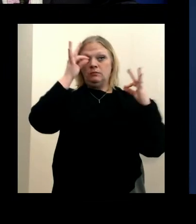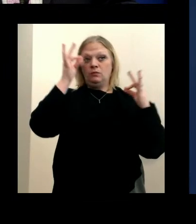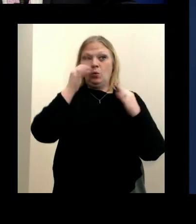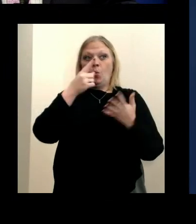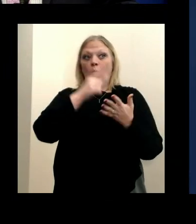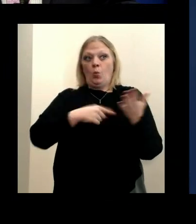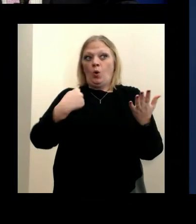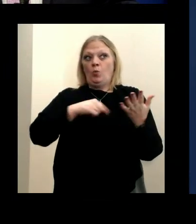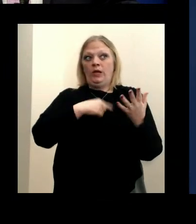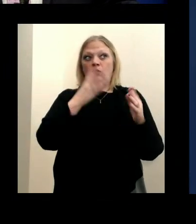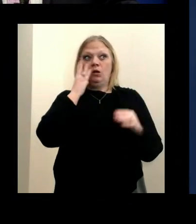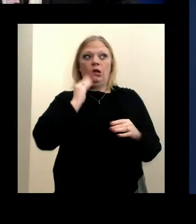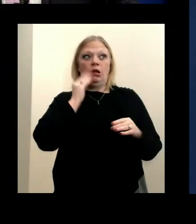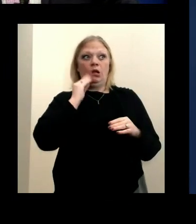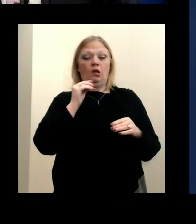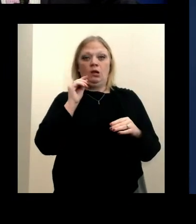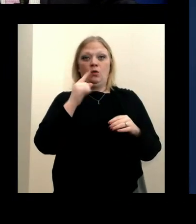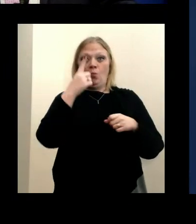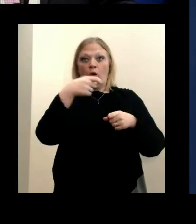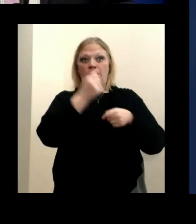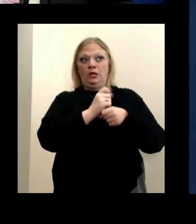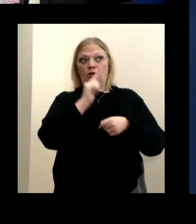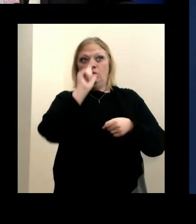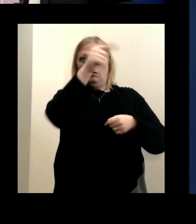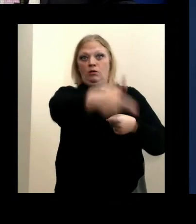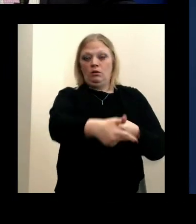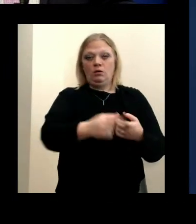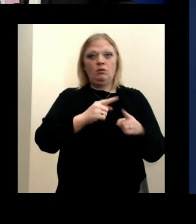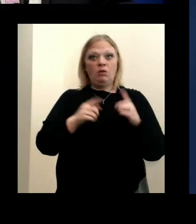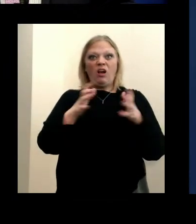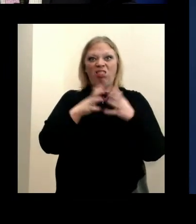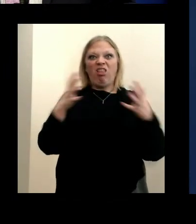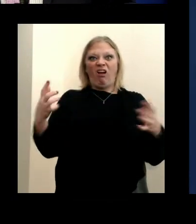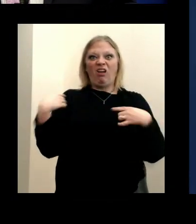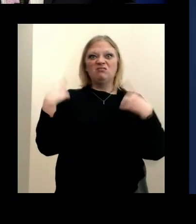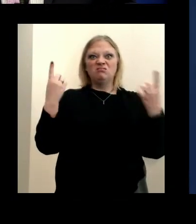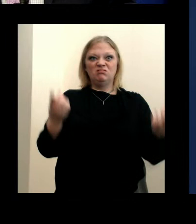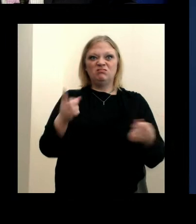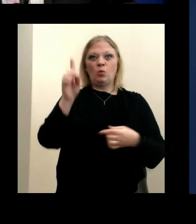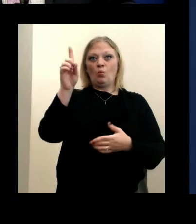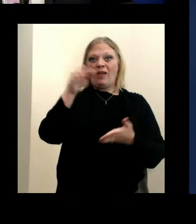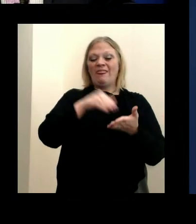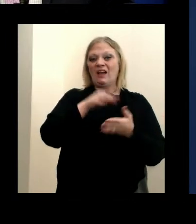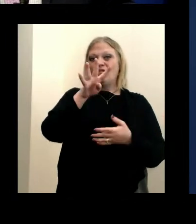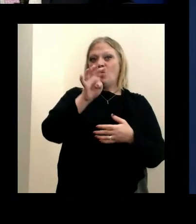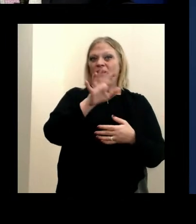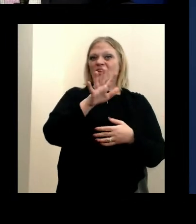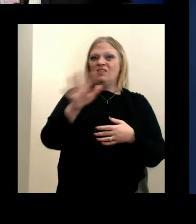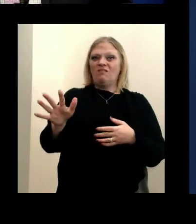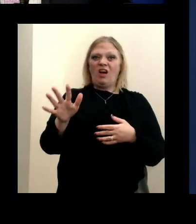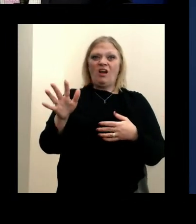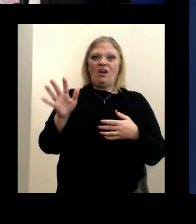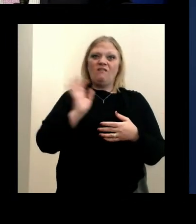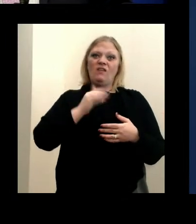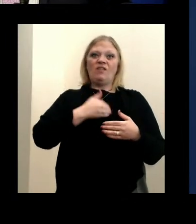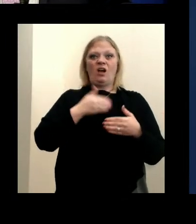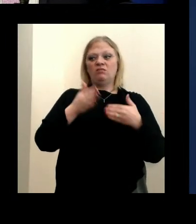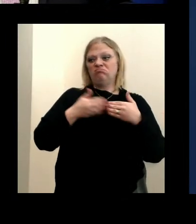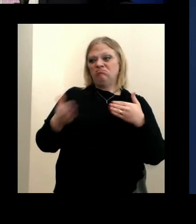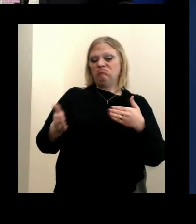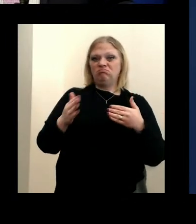but a lot has happened in this last year. And as we've noted, 1,455 of our fellow residents have died from the